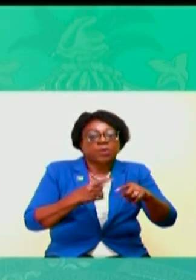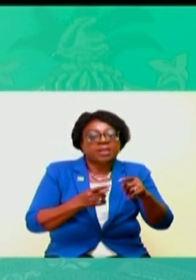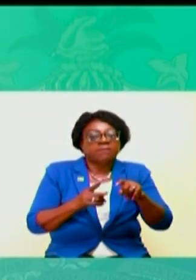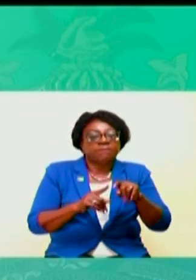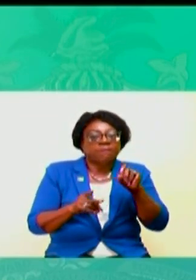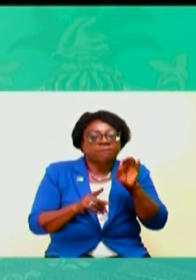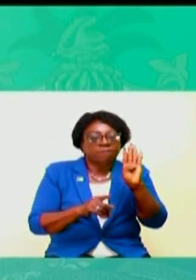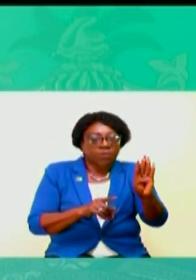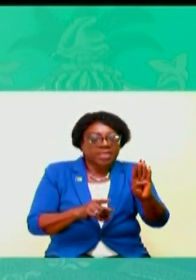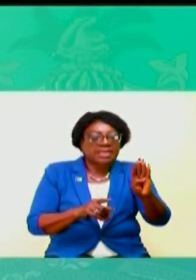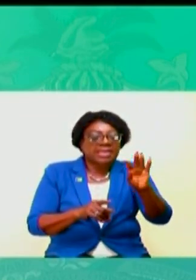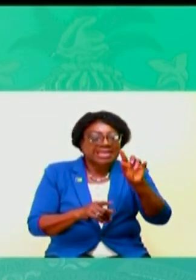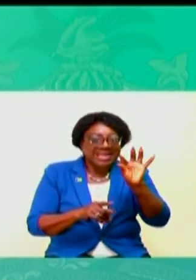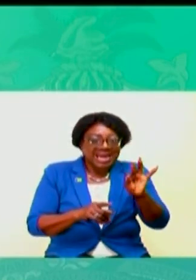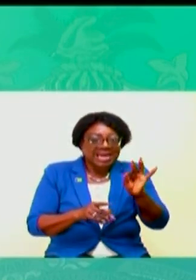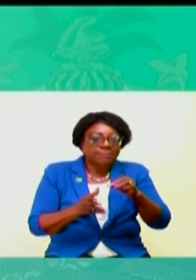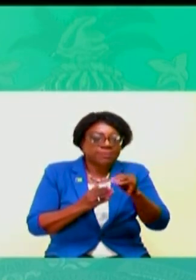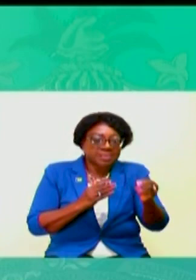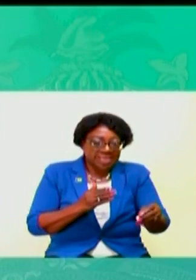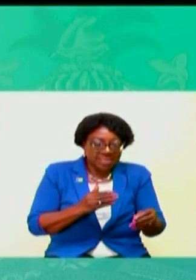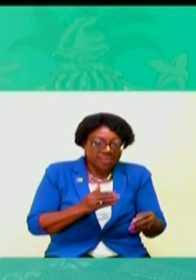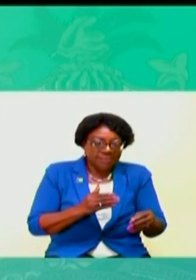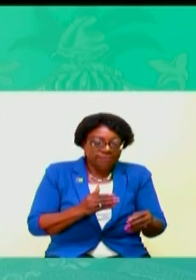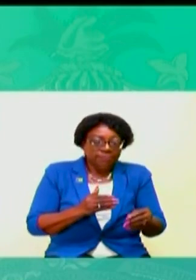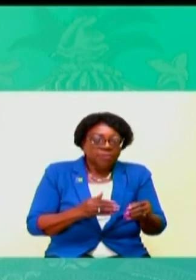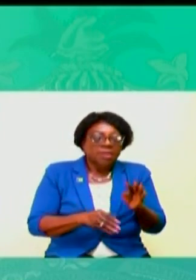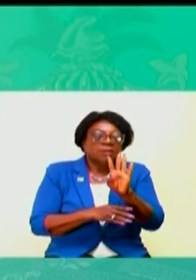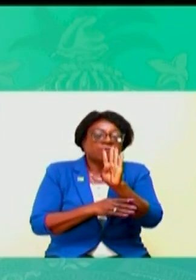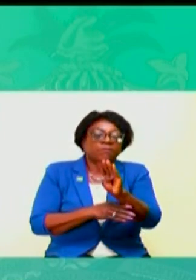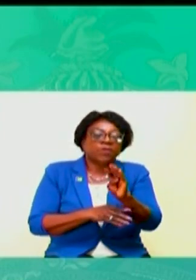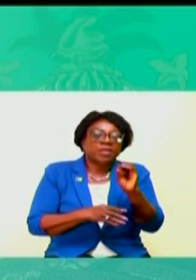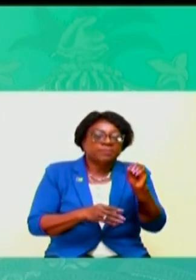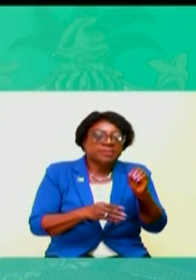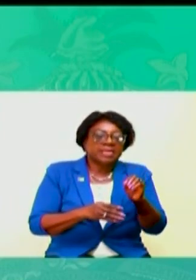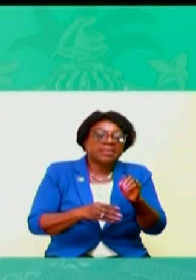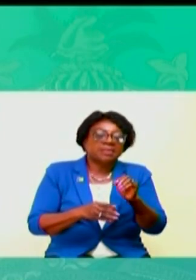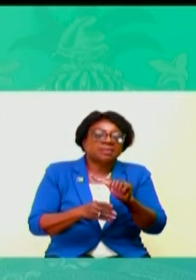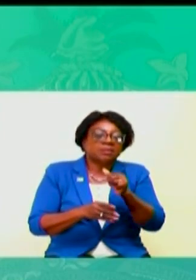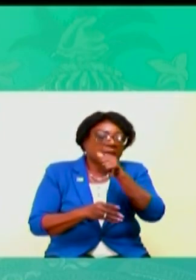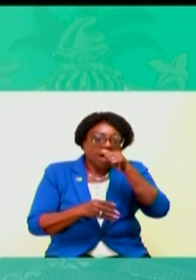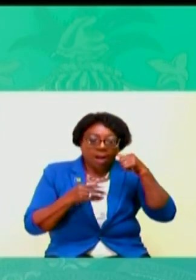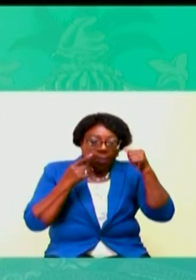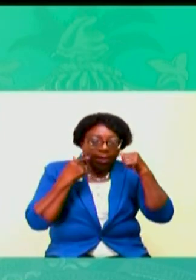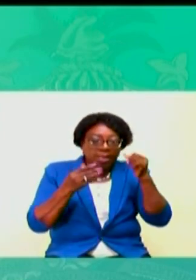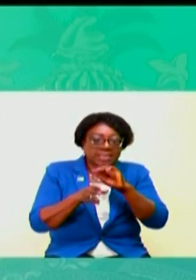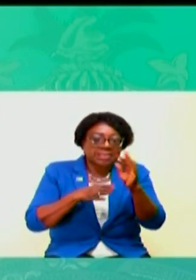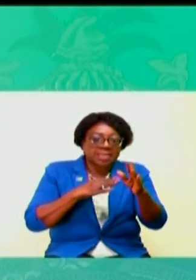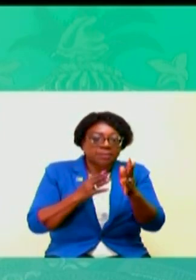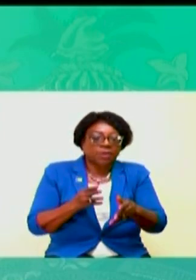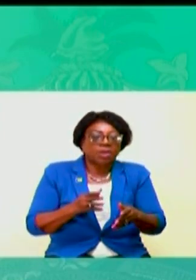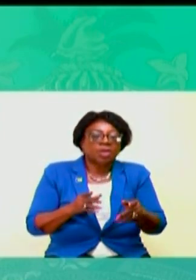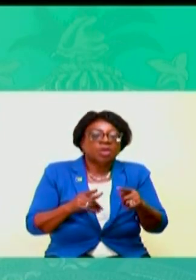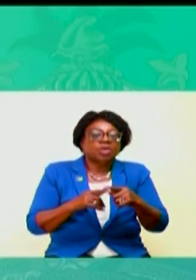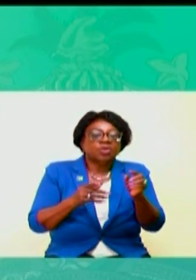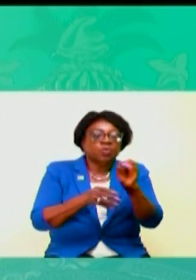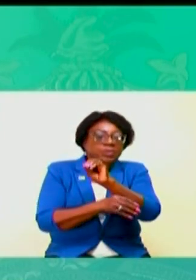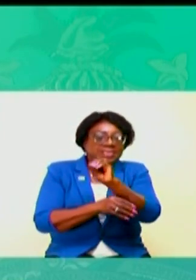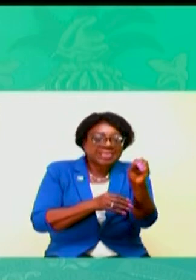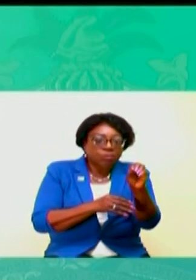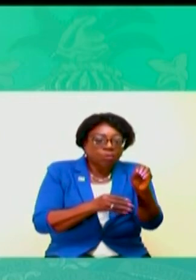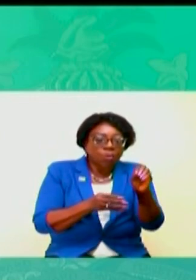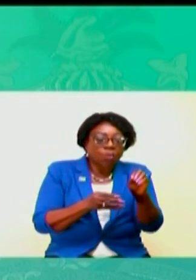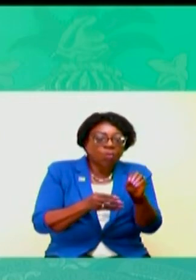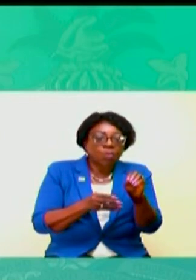BDC to 40% to the Arawa Container Port to zero. No 0%. No shares.